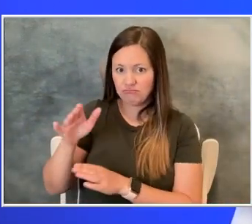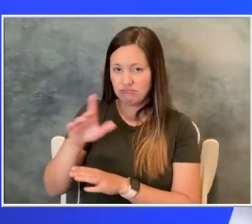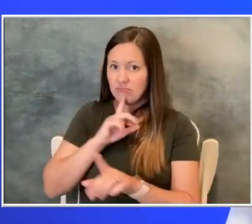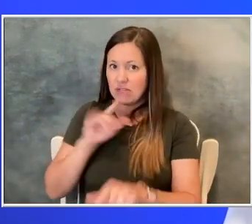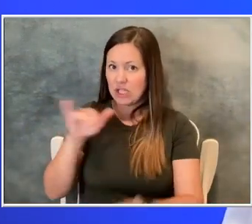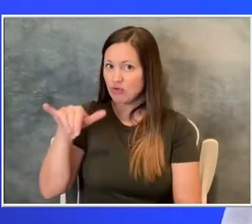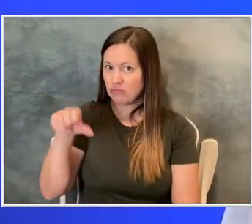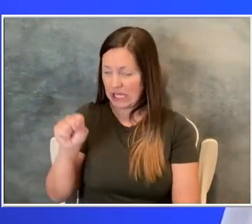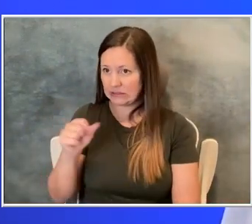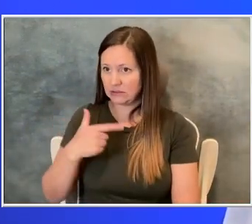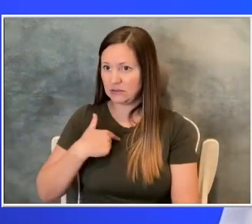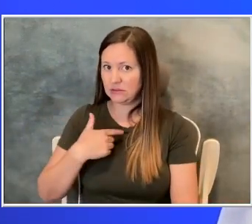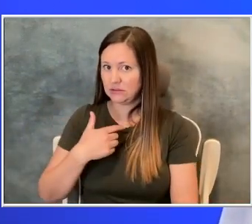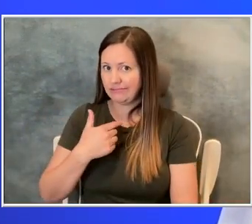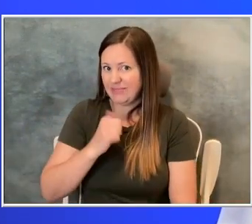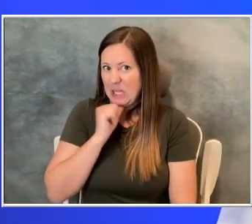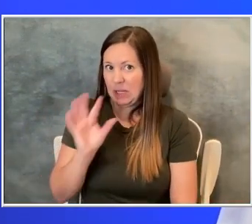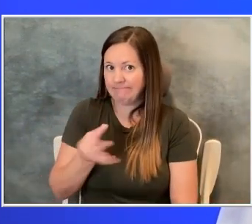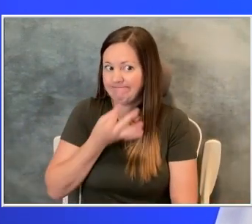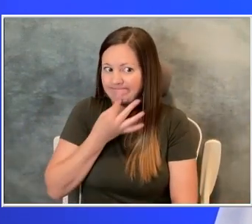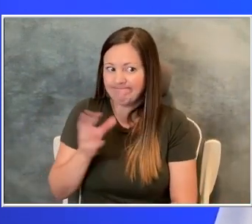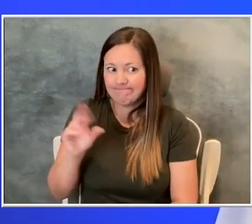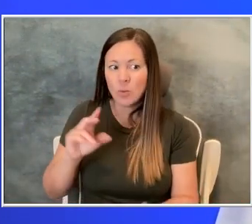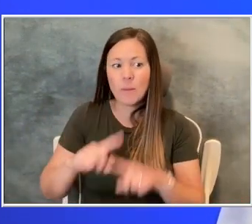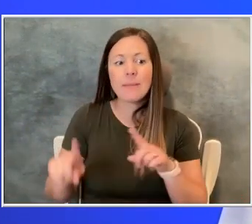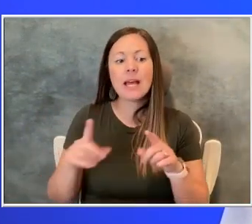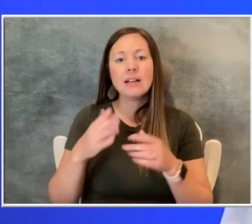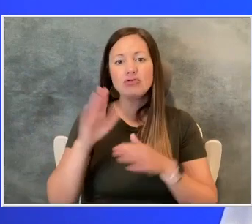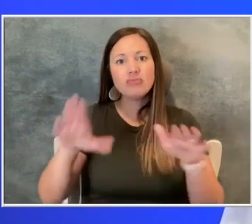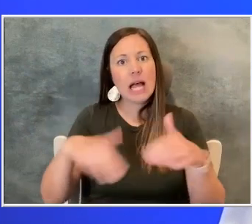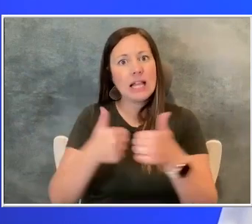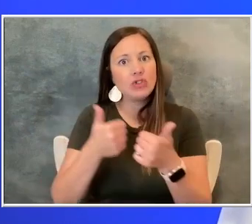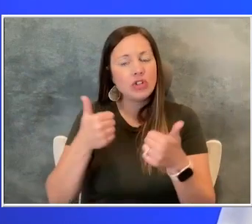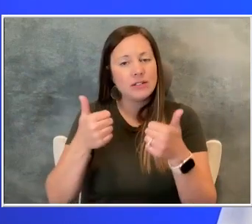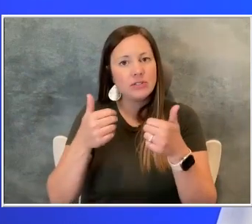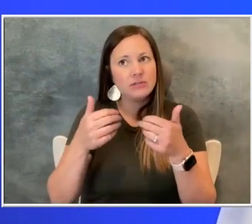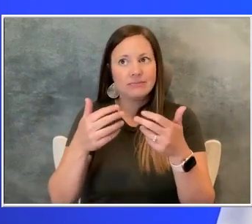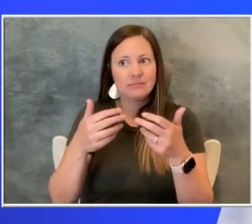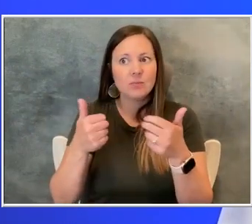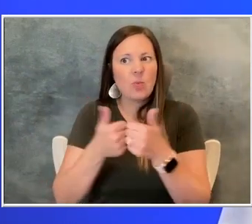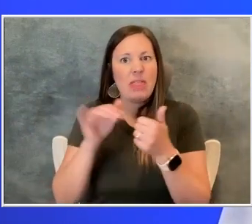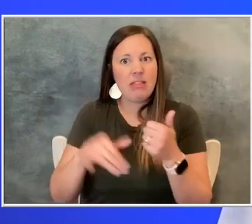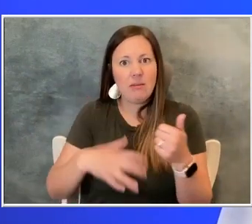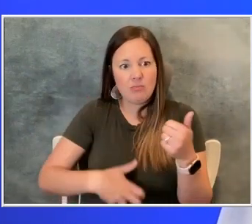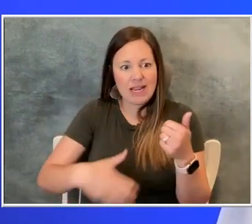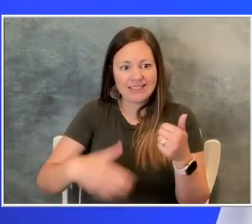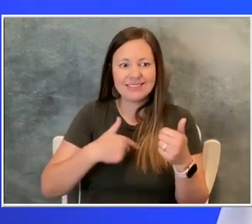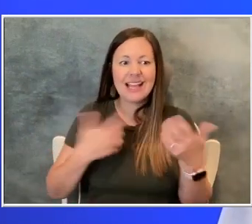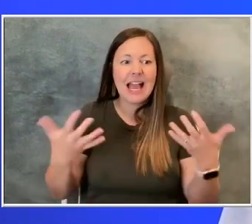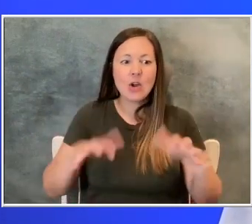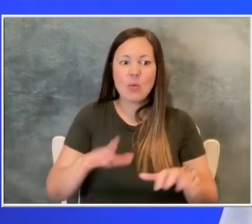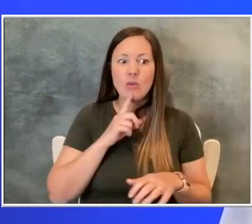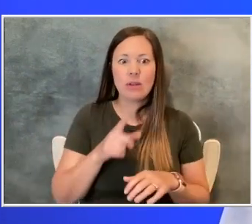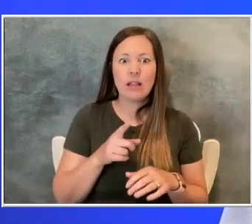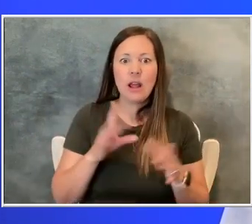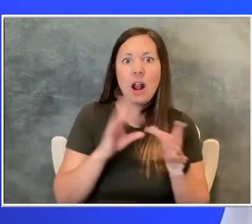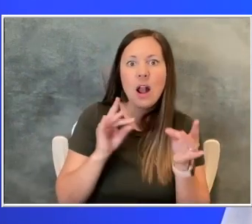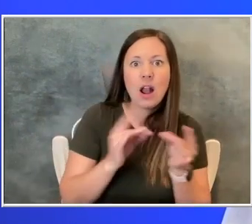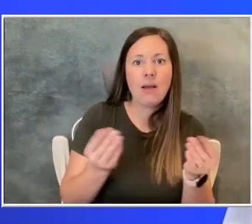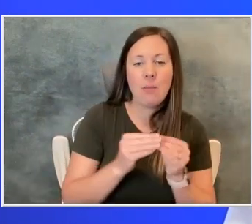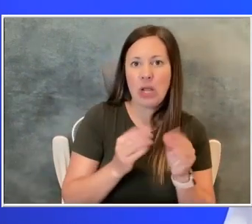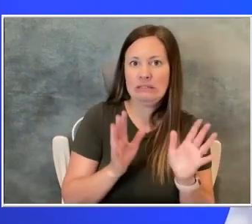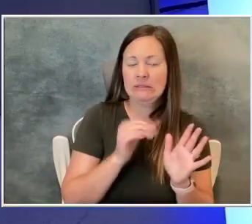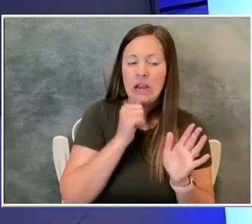with pregnancy in spinal cord injury, and I don't want to speak more out of line than that, but yes, they can, very much.